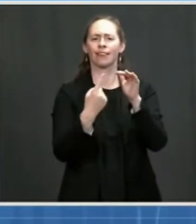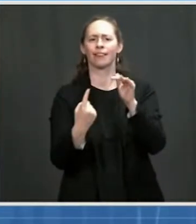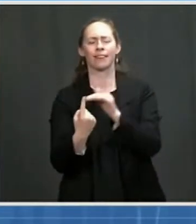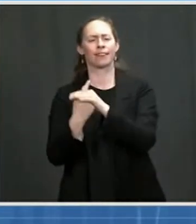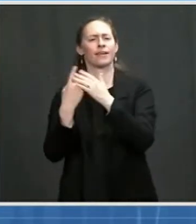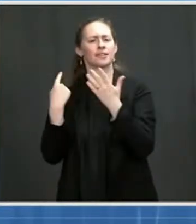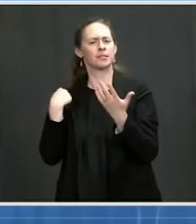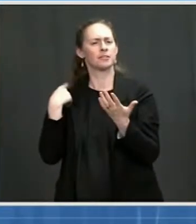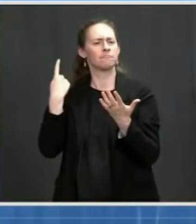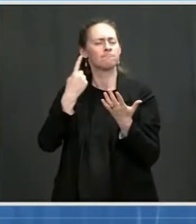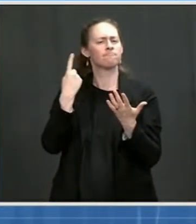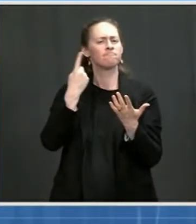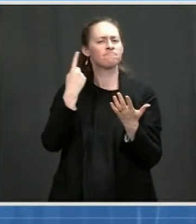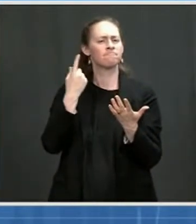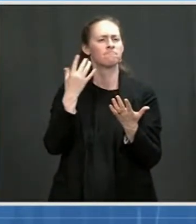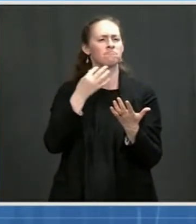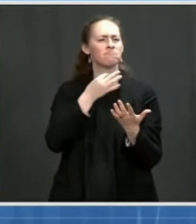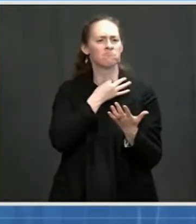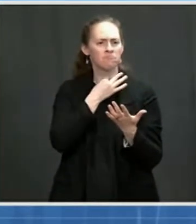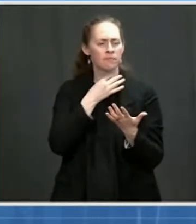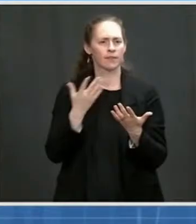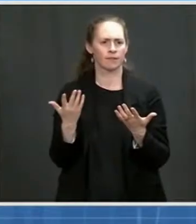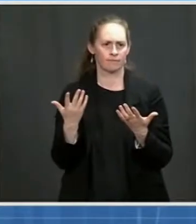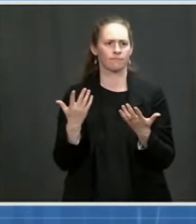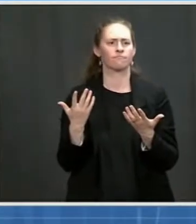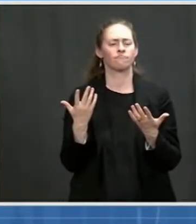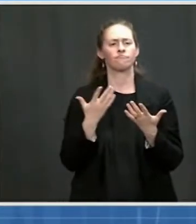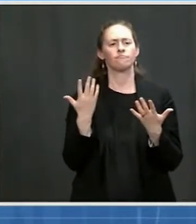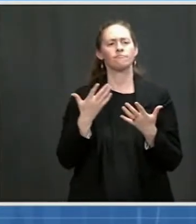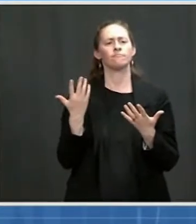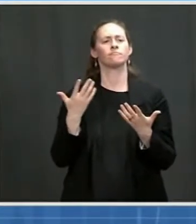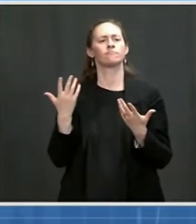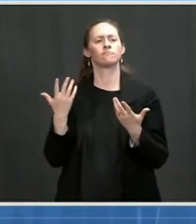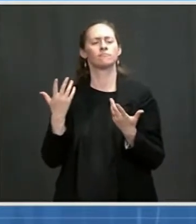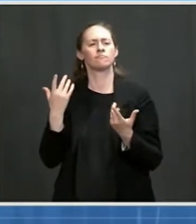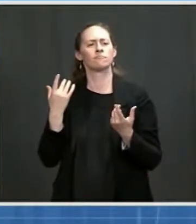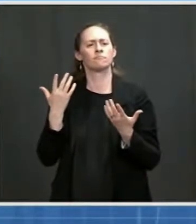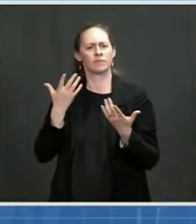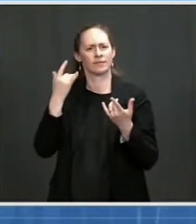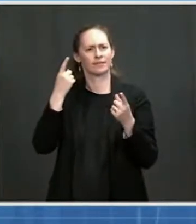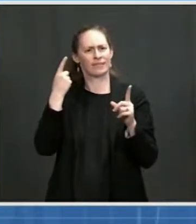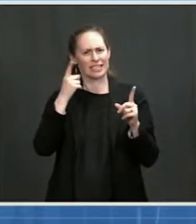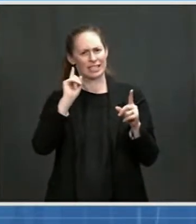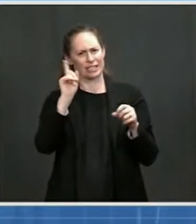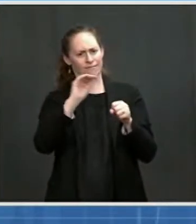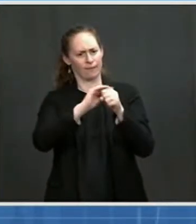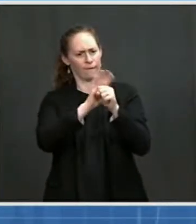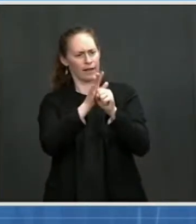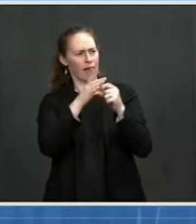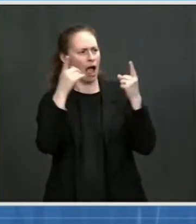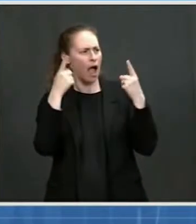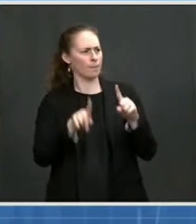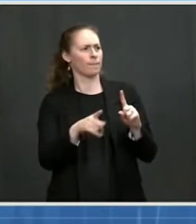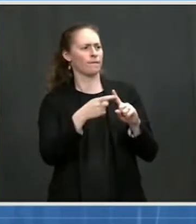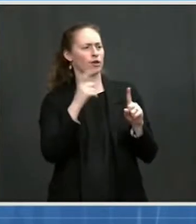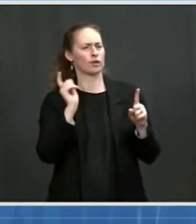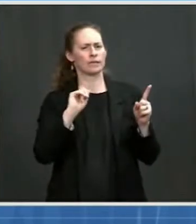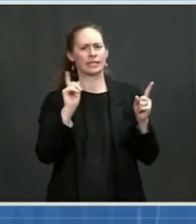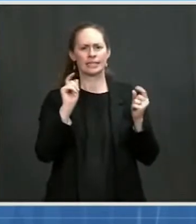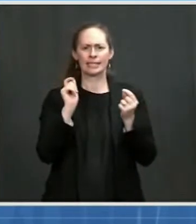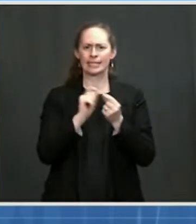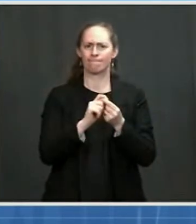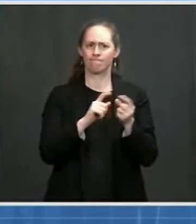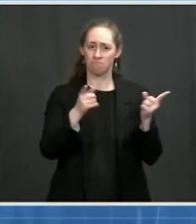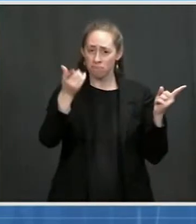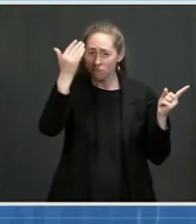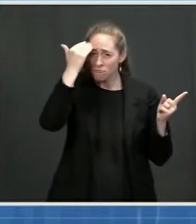your latest thinking on the origins of the virus? Whether it's, as you like to